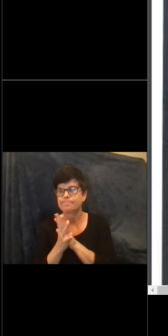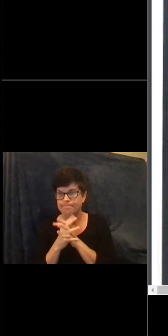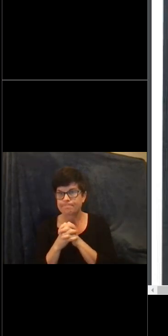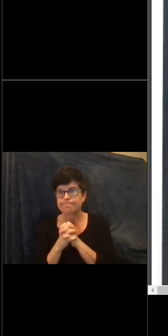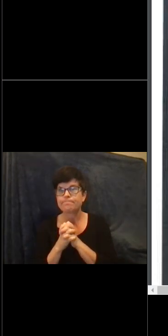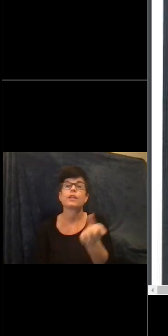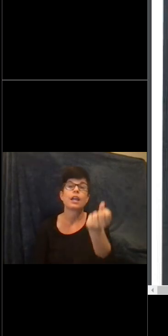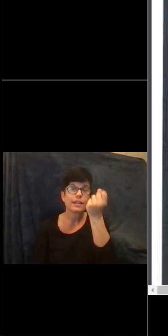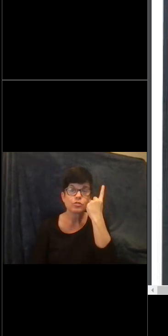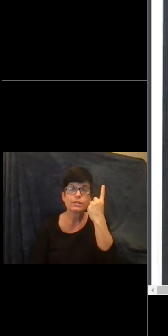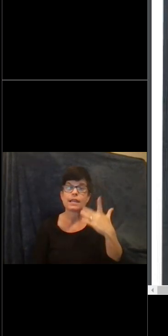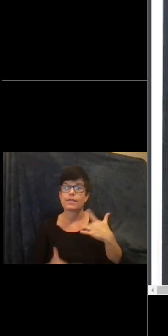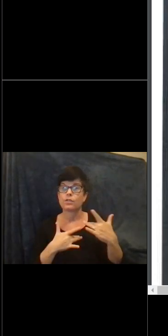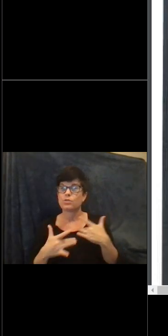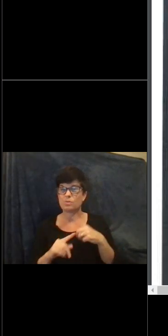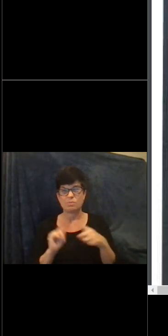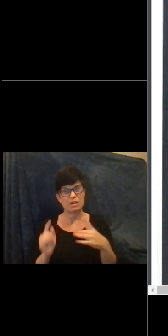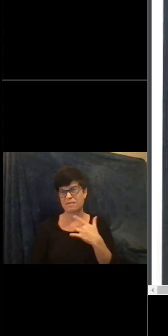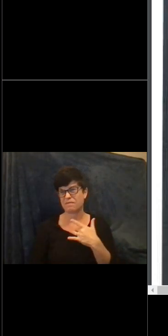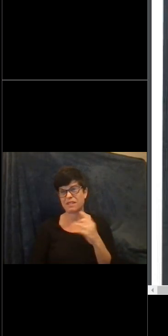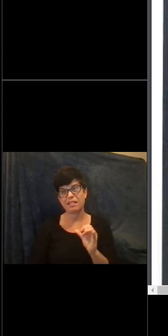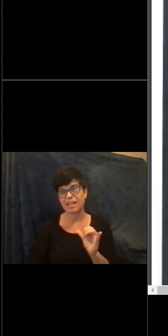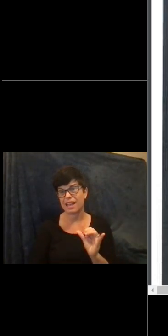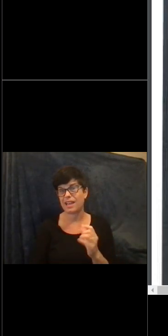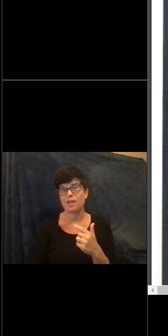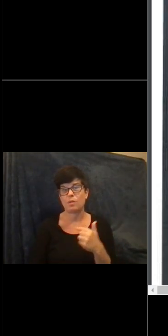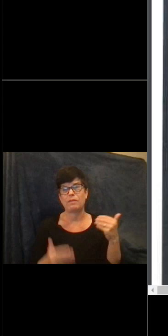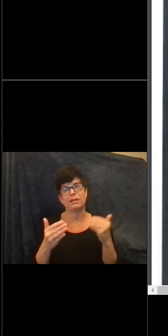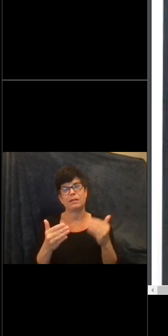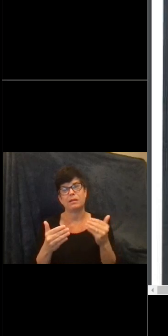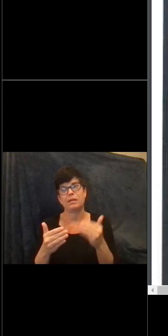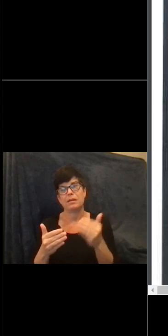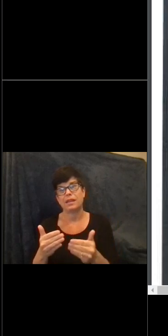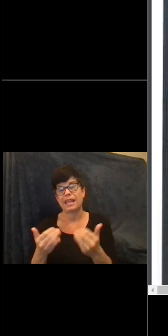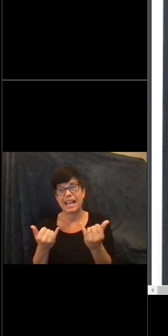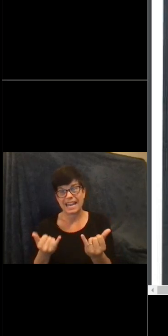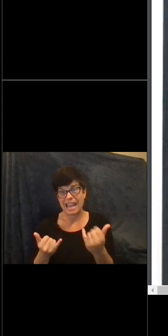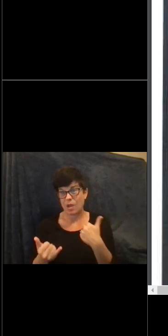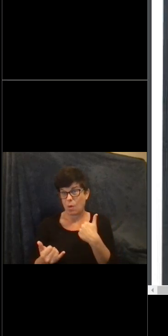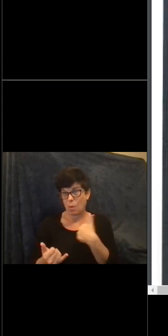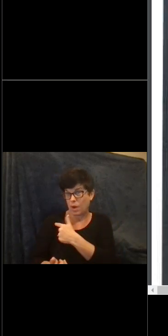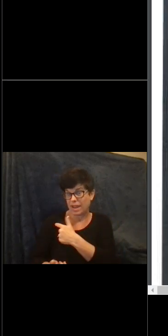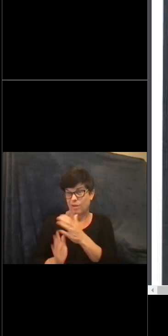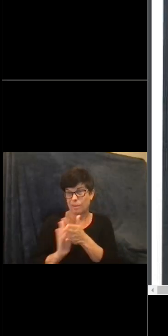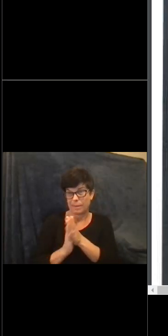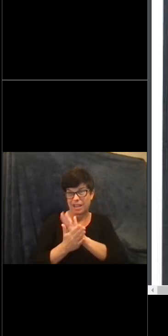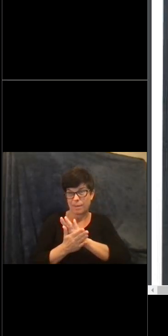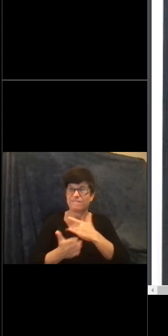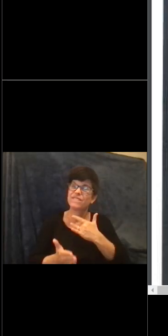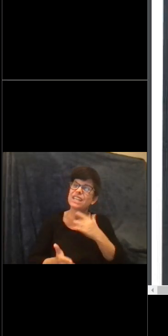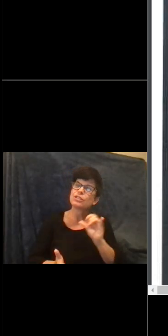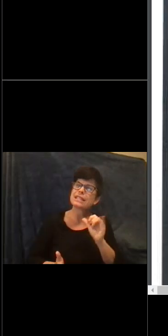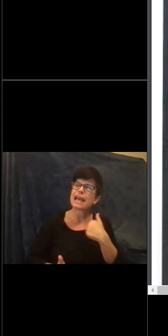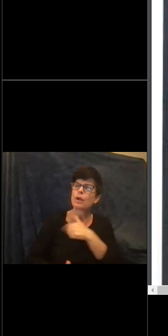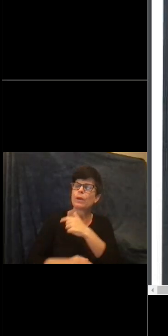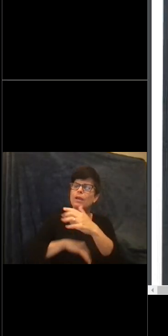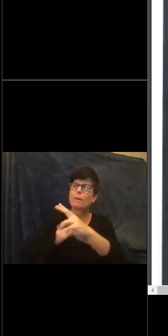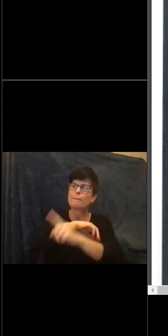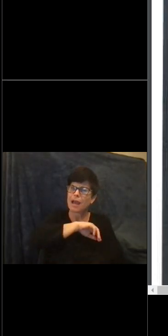concerns, but it really does feel like we are getting the brunt of this and we're getting punished when we have been so